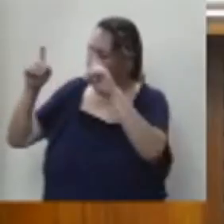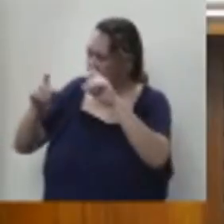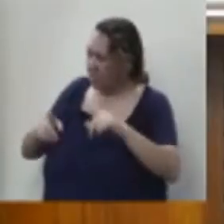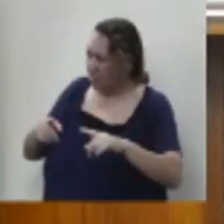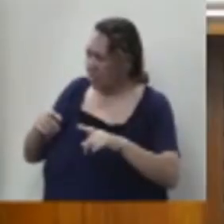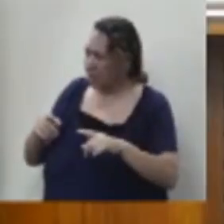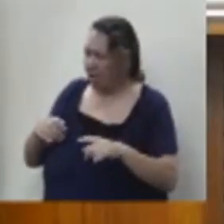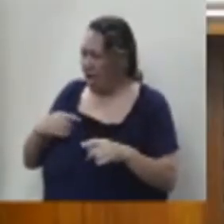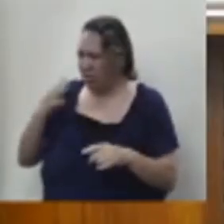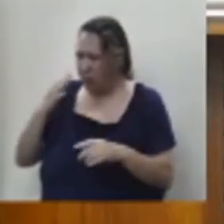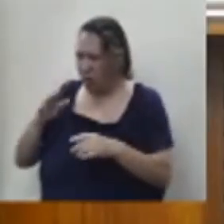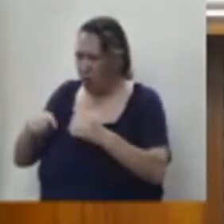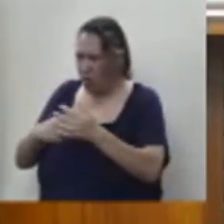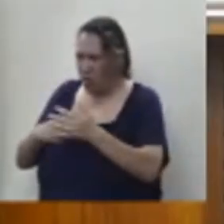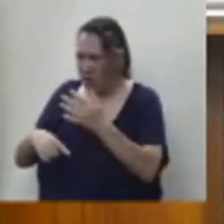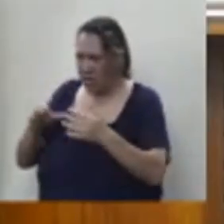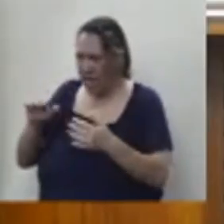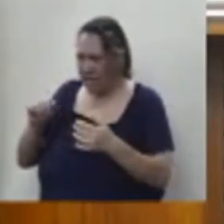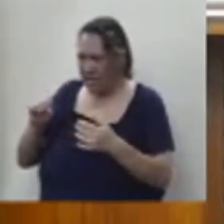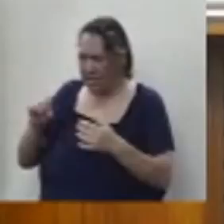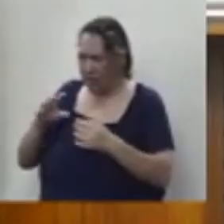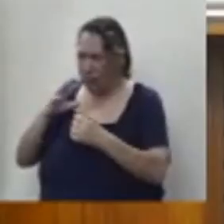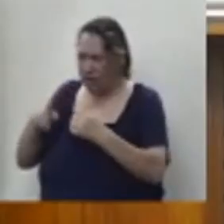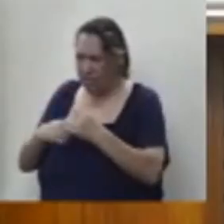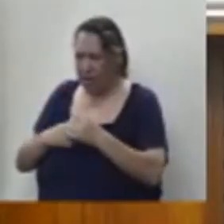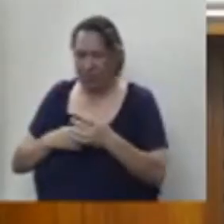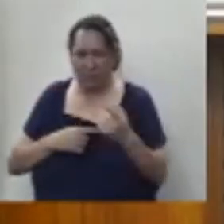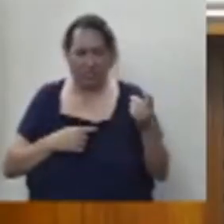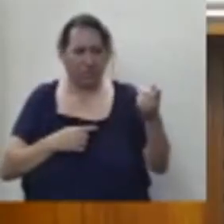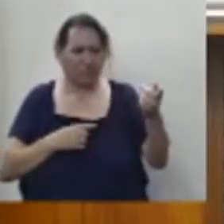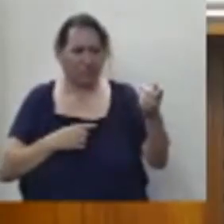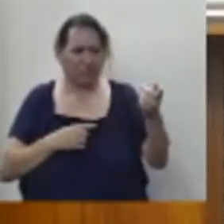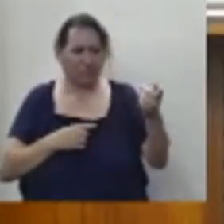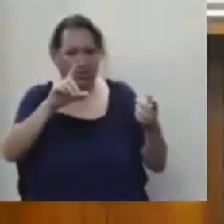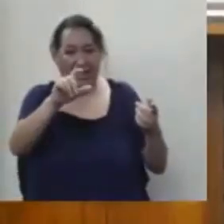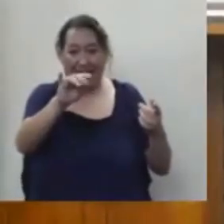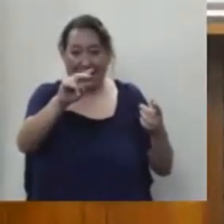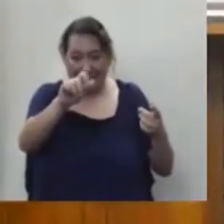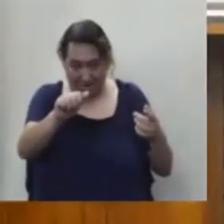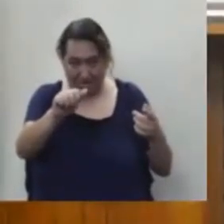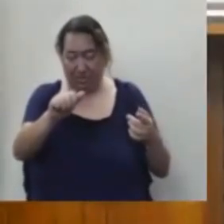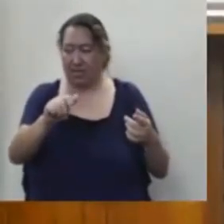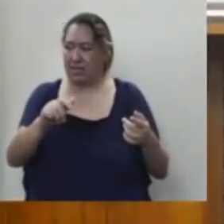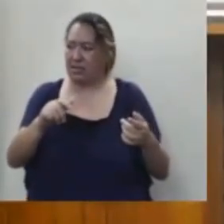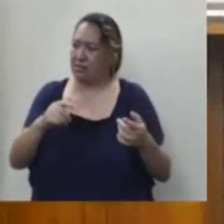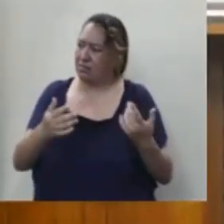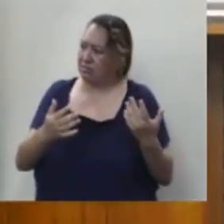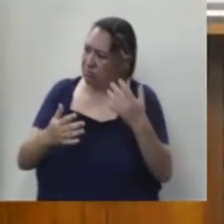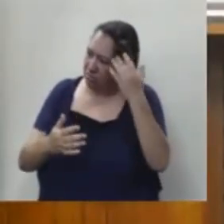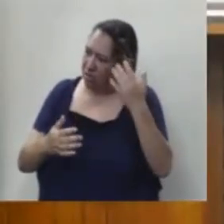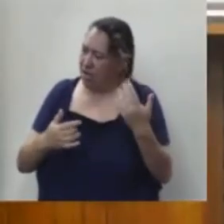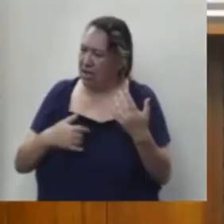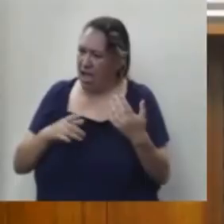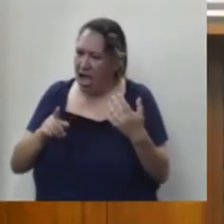does. Right now, as I speak, if there's any request for any swabbing, and